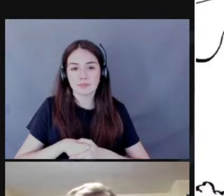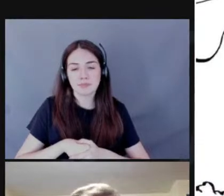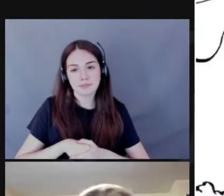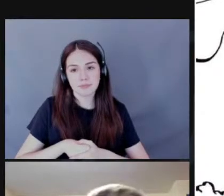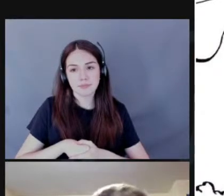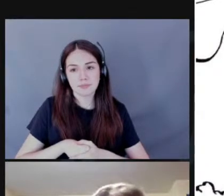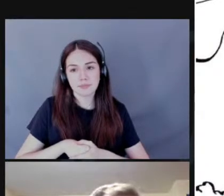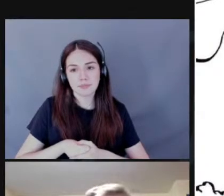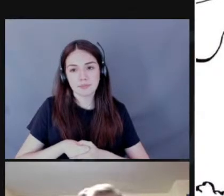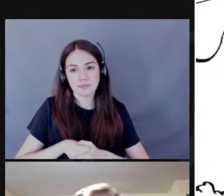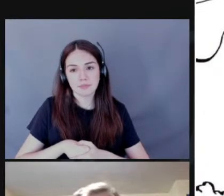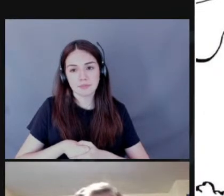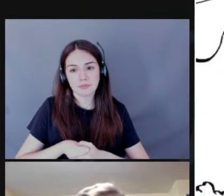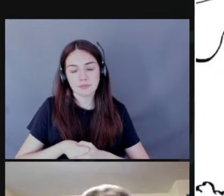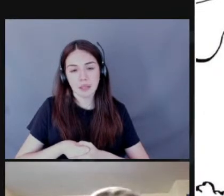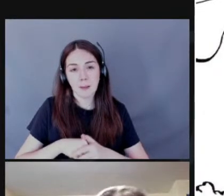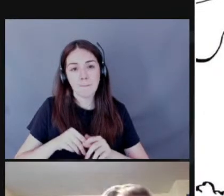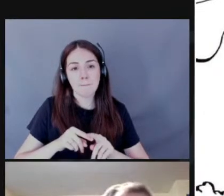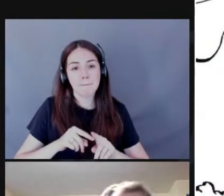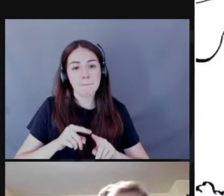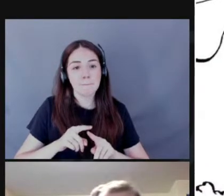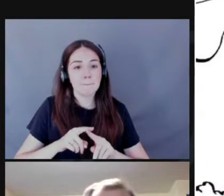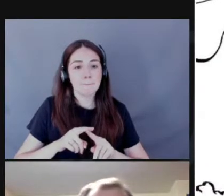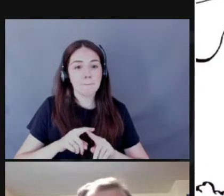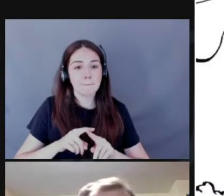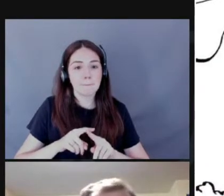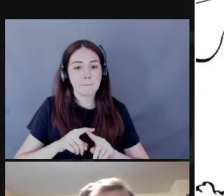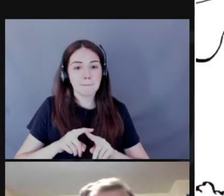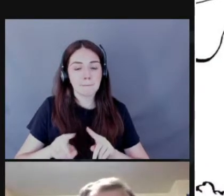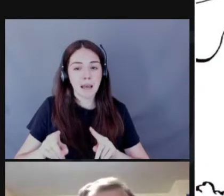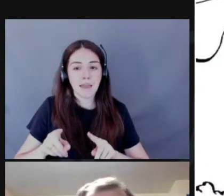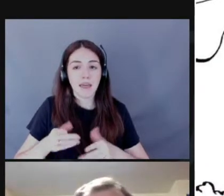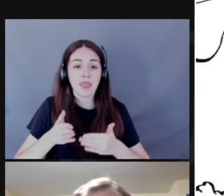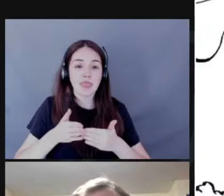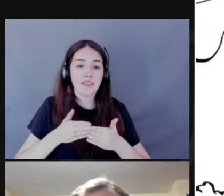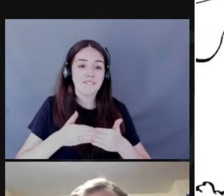But the cause was kind of taken up instead by the Fish and Wildlife